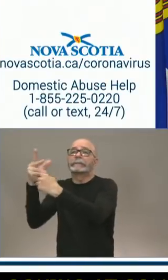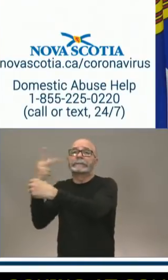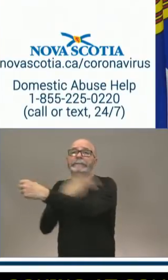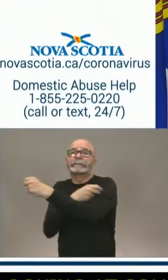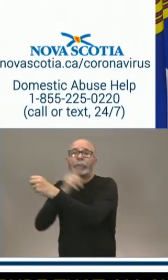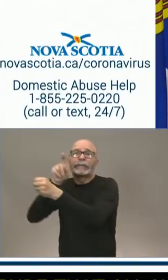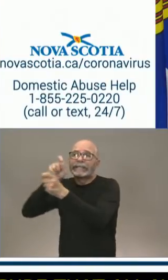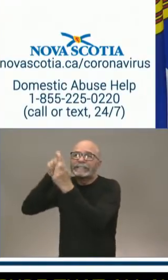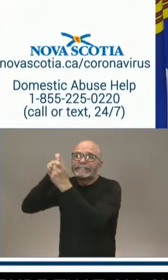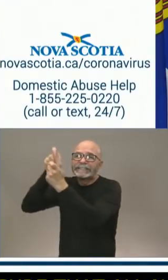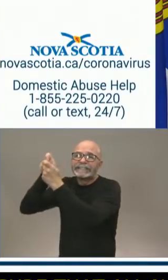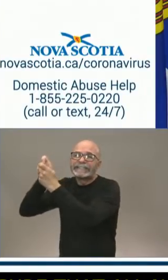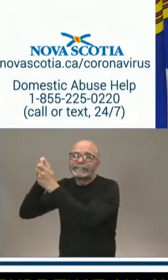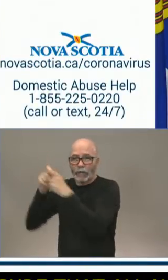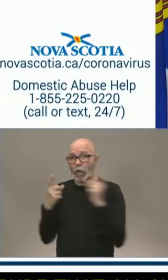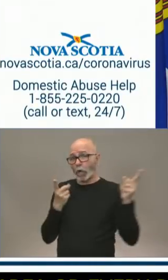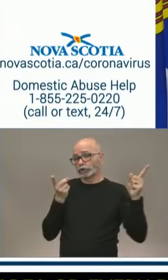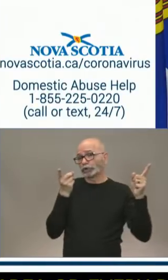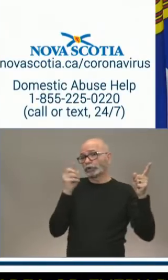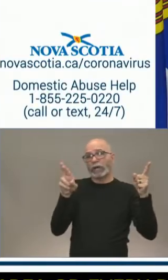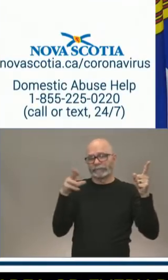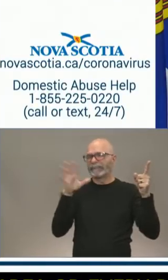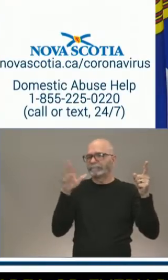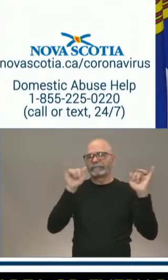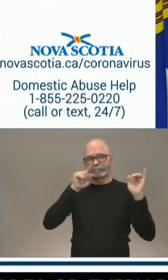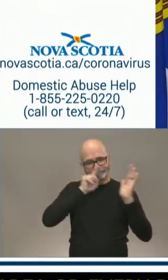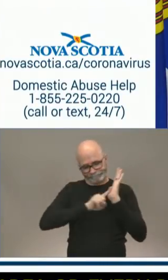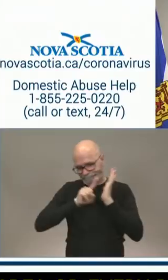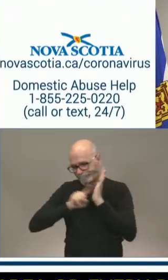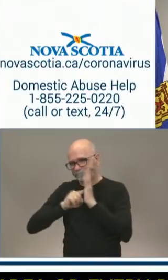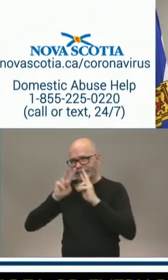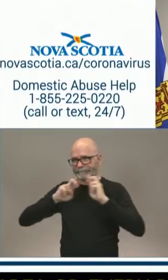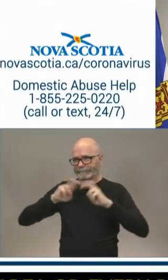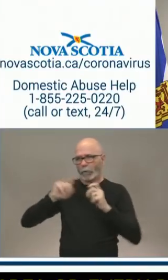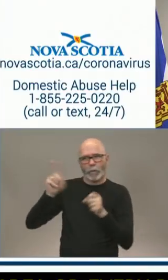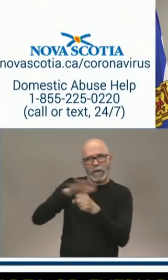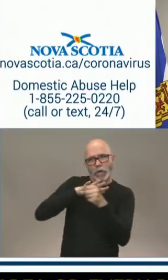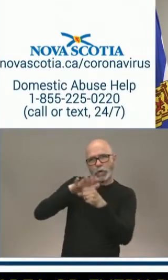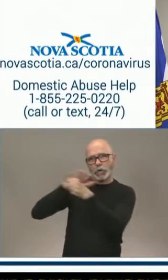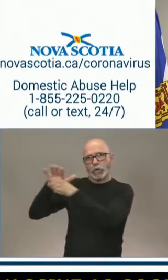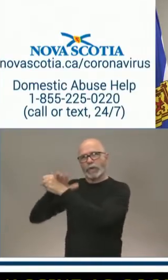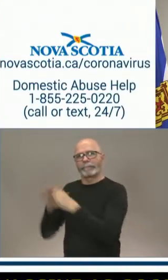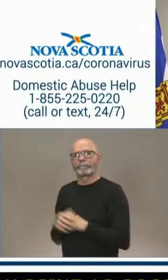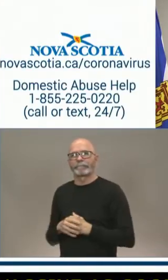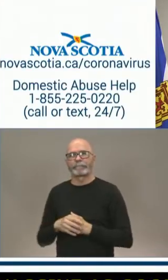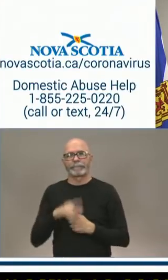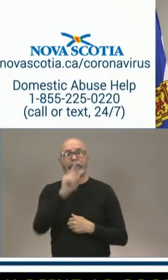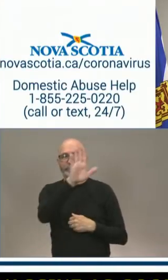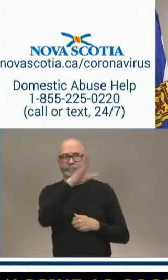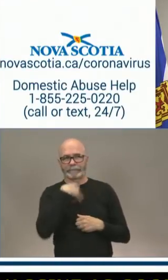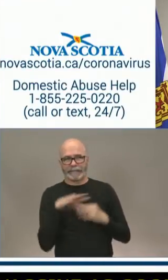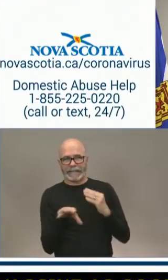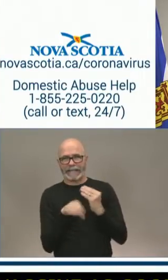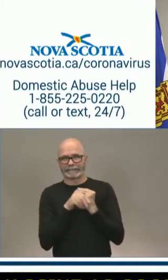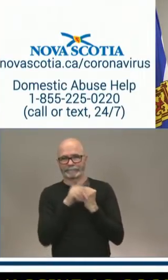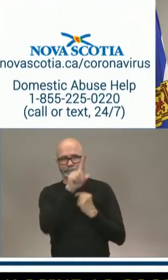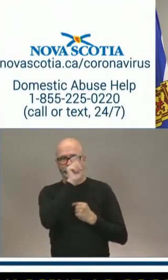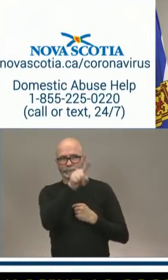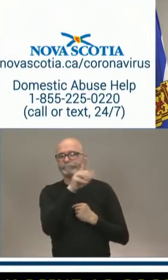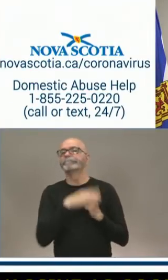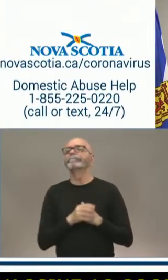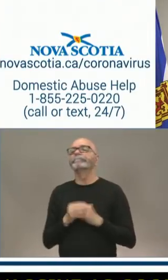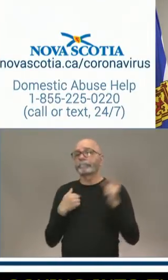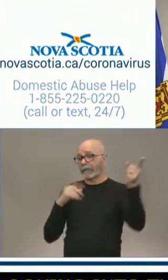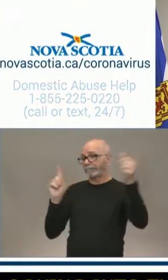Dr. Strang is looking into that specific region. Maybe I can just add to that. So we started off by developing 10